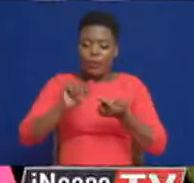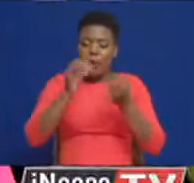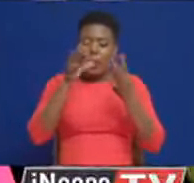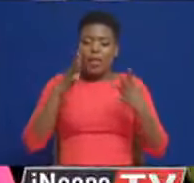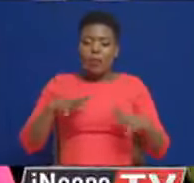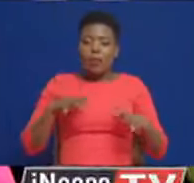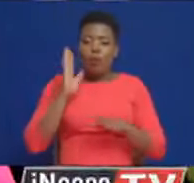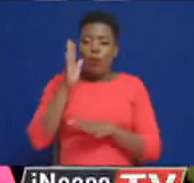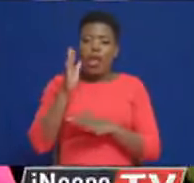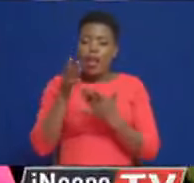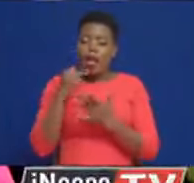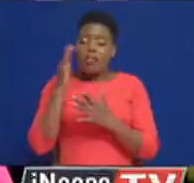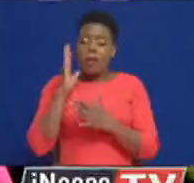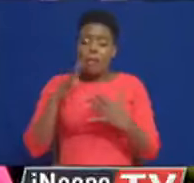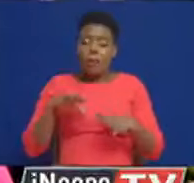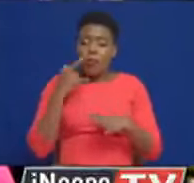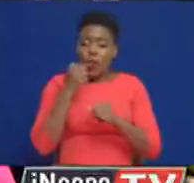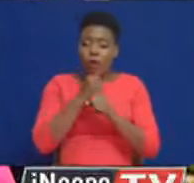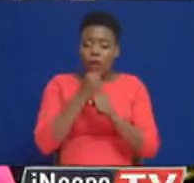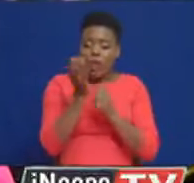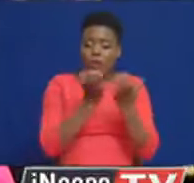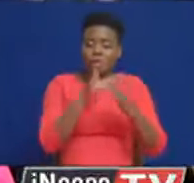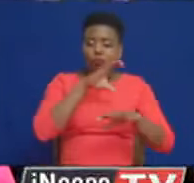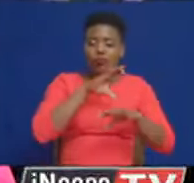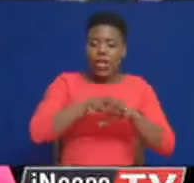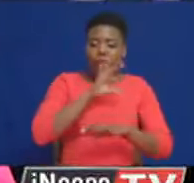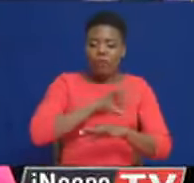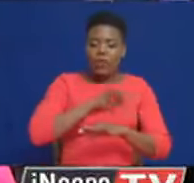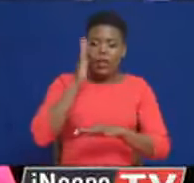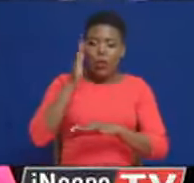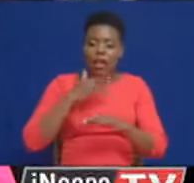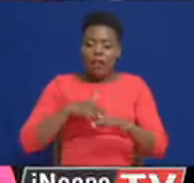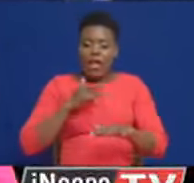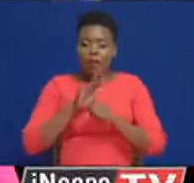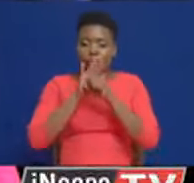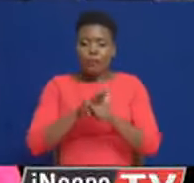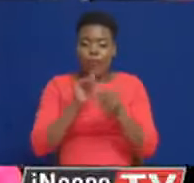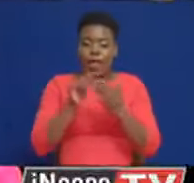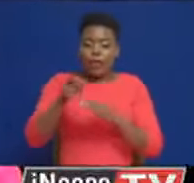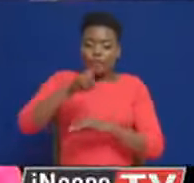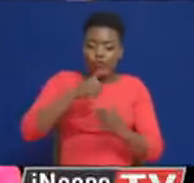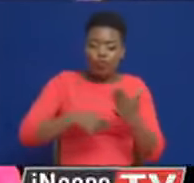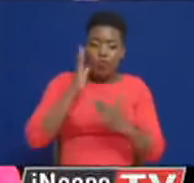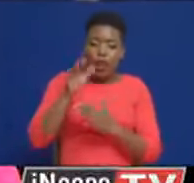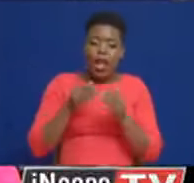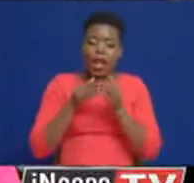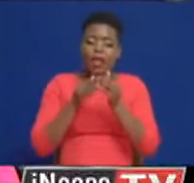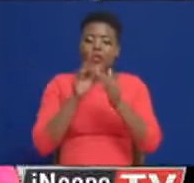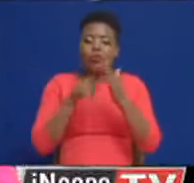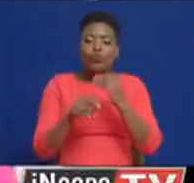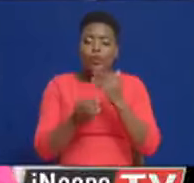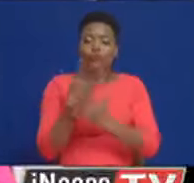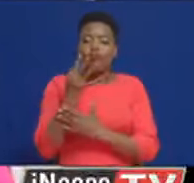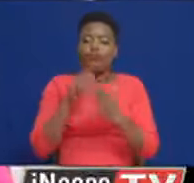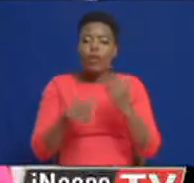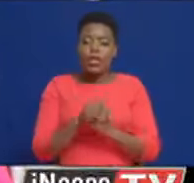these services for business operations. Additionally, this increase may lead to a decline in the use of